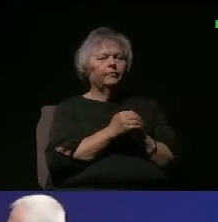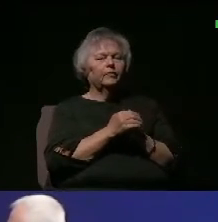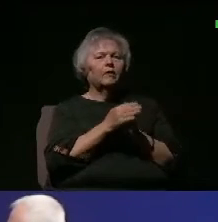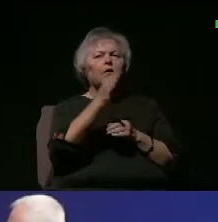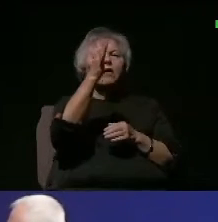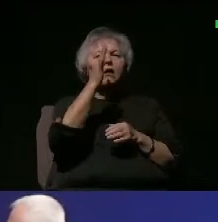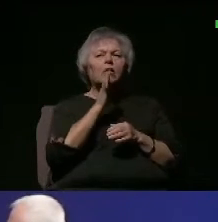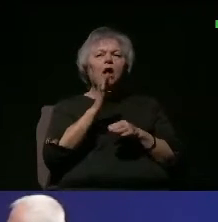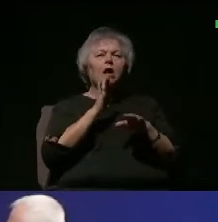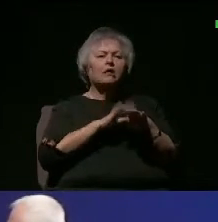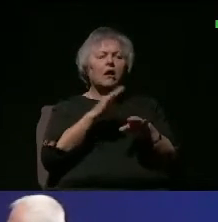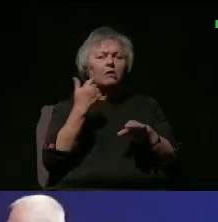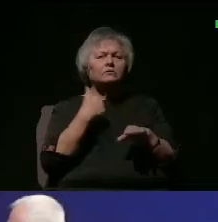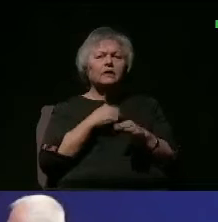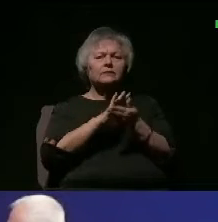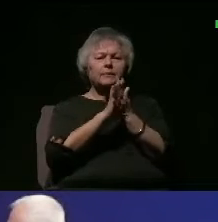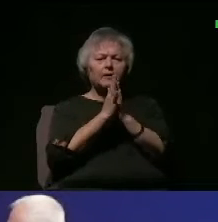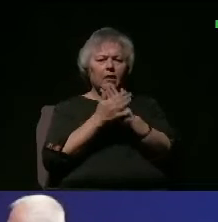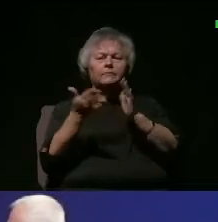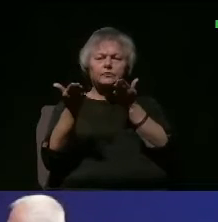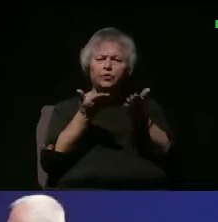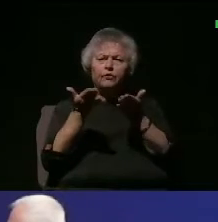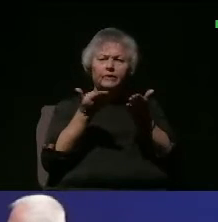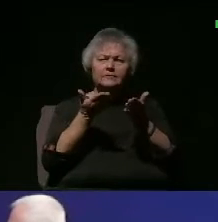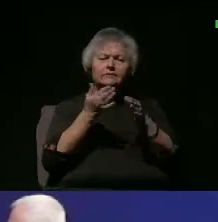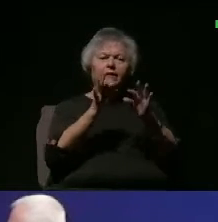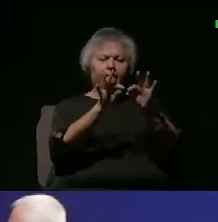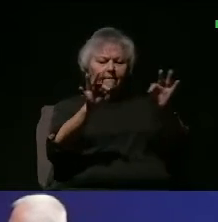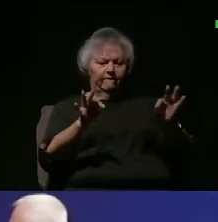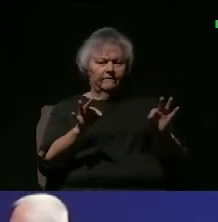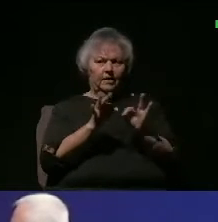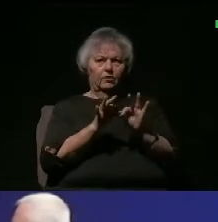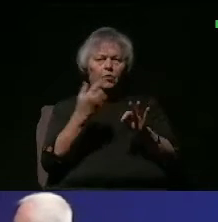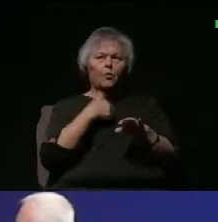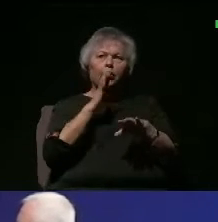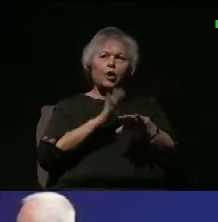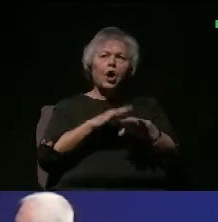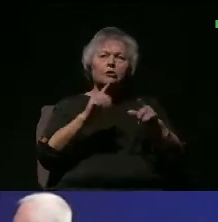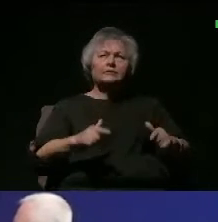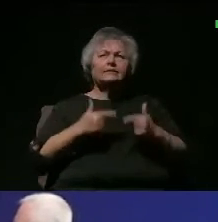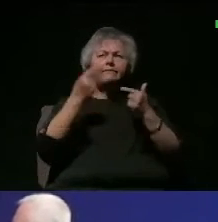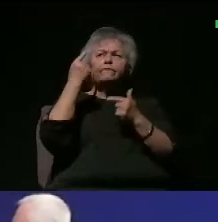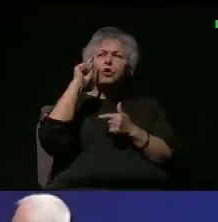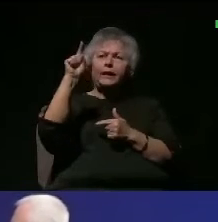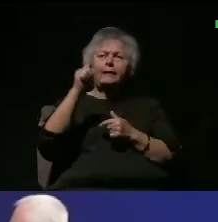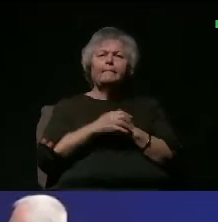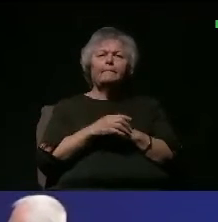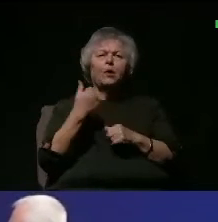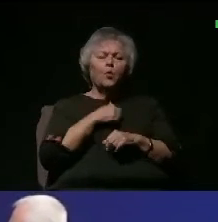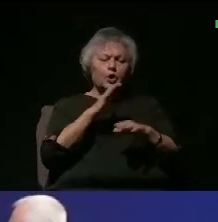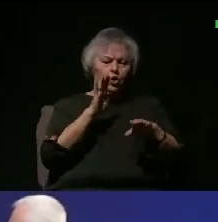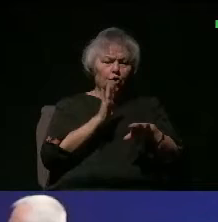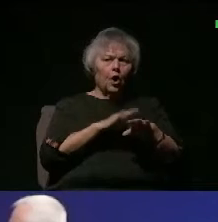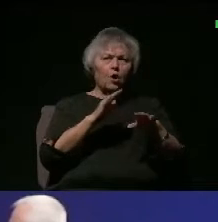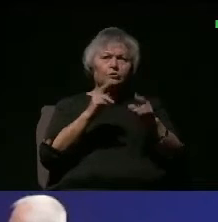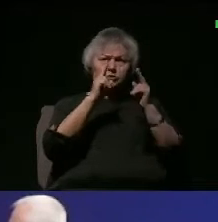field. We're called to be servants. We're called to fulfill God's call. We're called to live for Him, to honor Him with our lives, to demonstrate our love